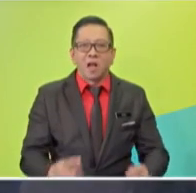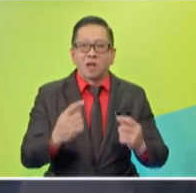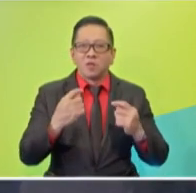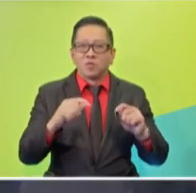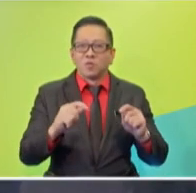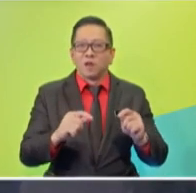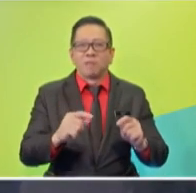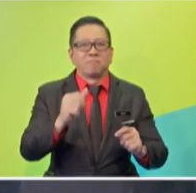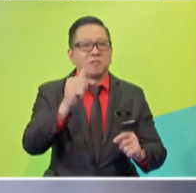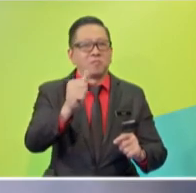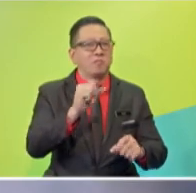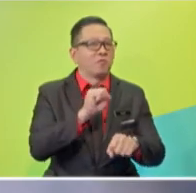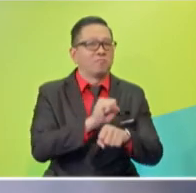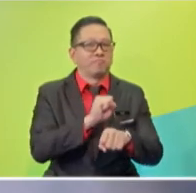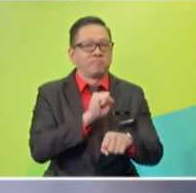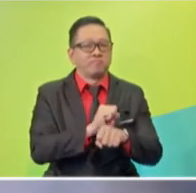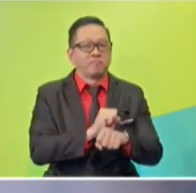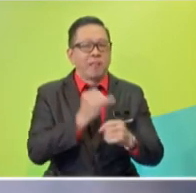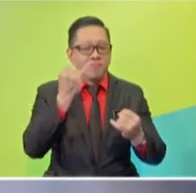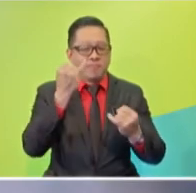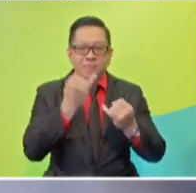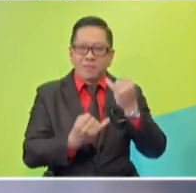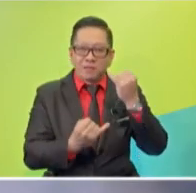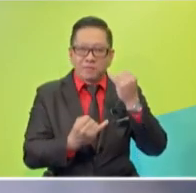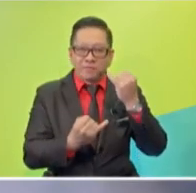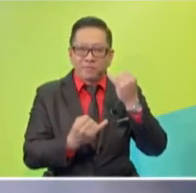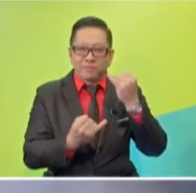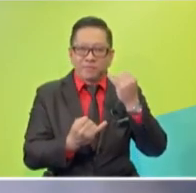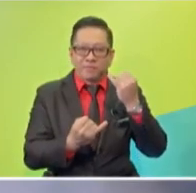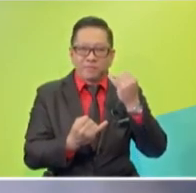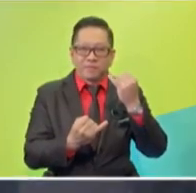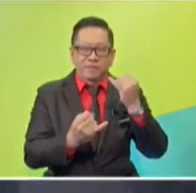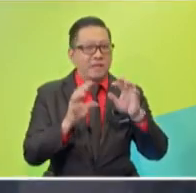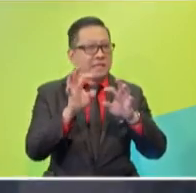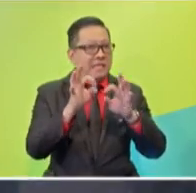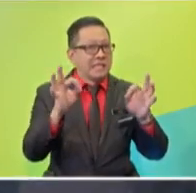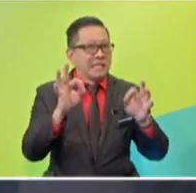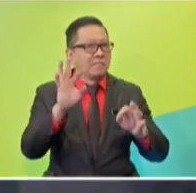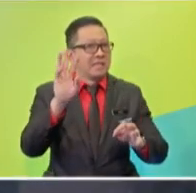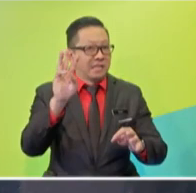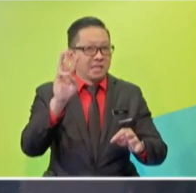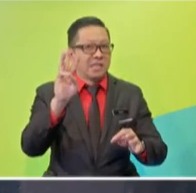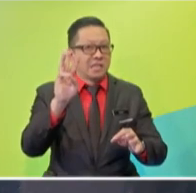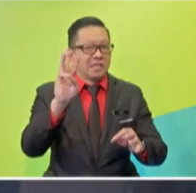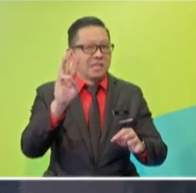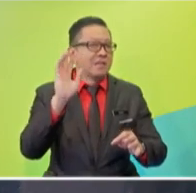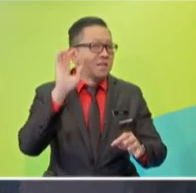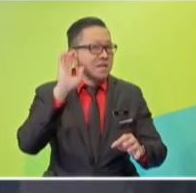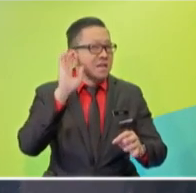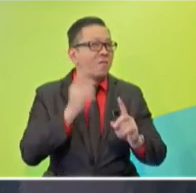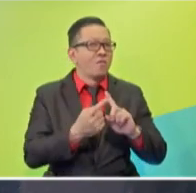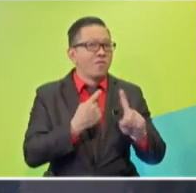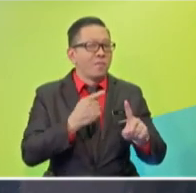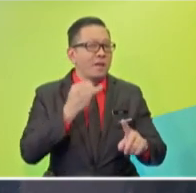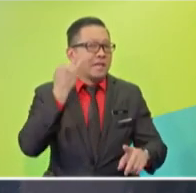a big achievement. All right, last but not least, for statement number six, let's hear from